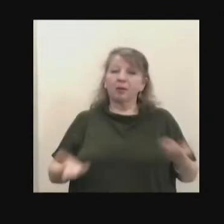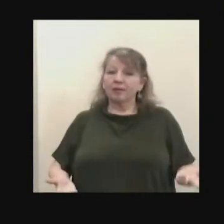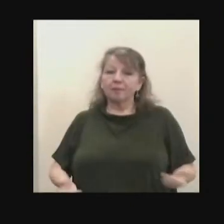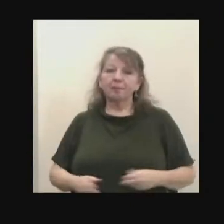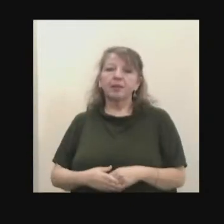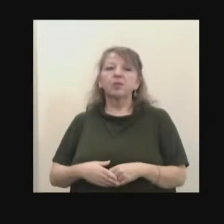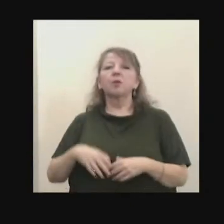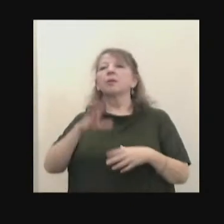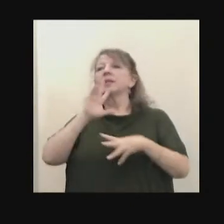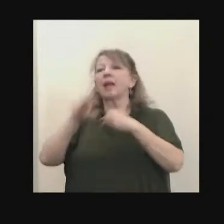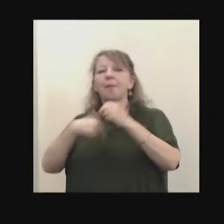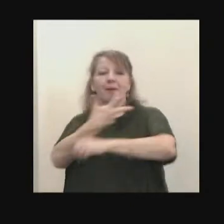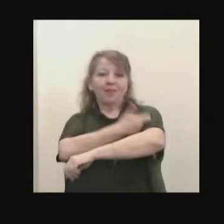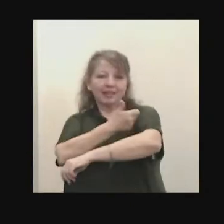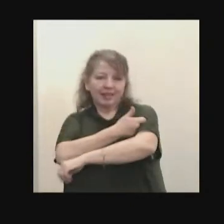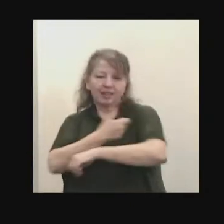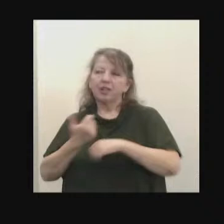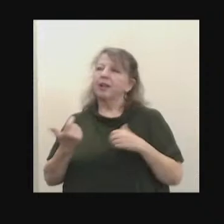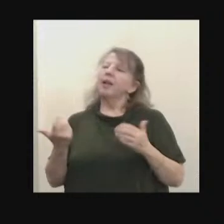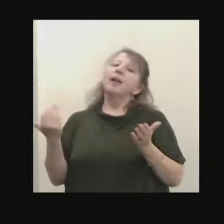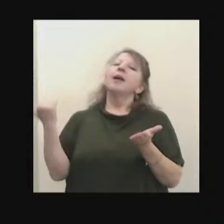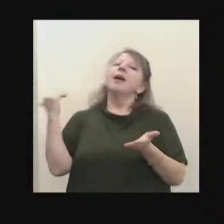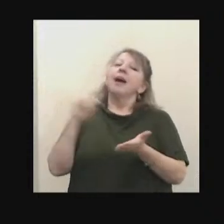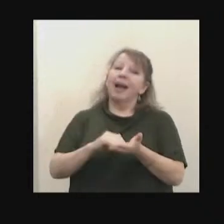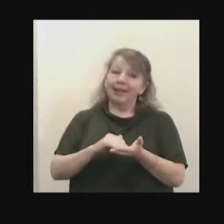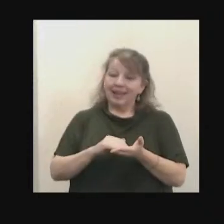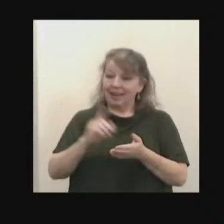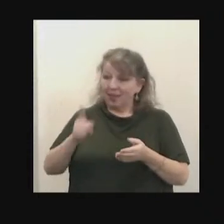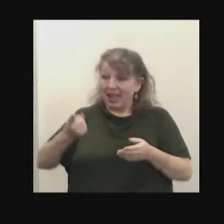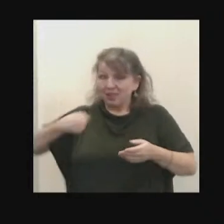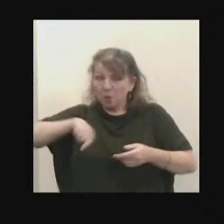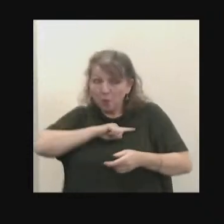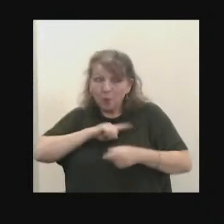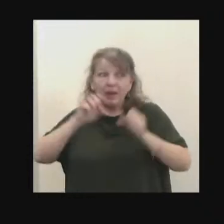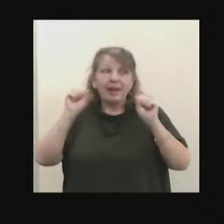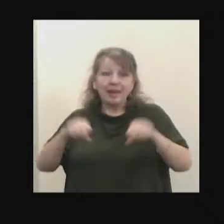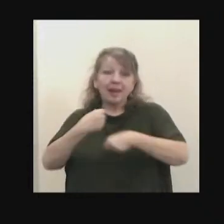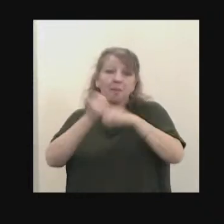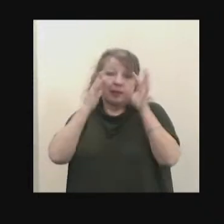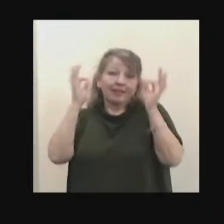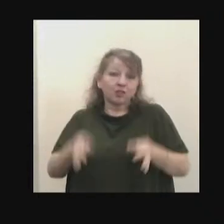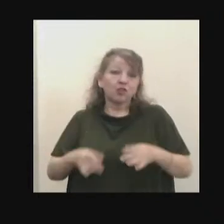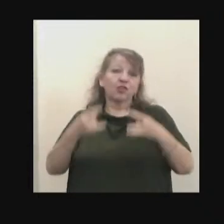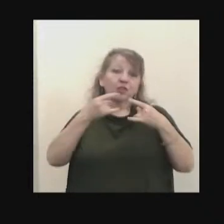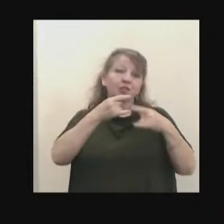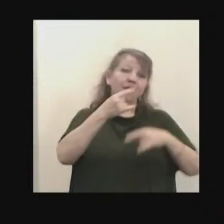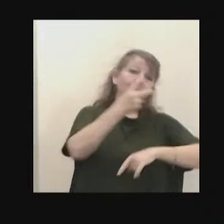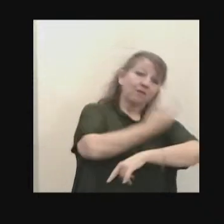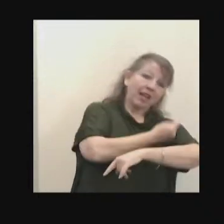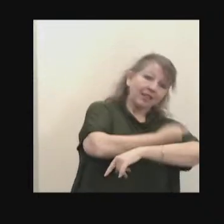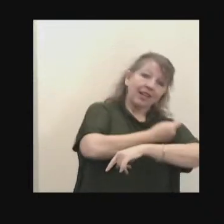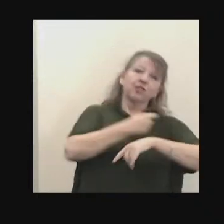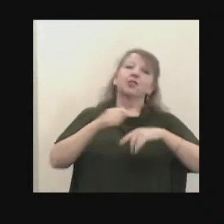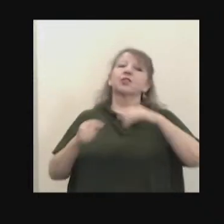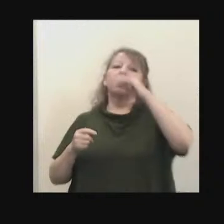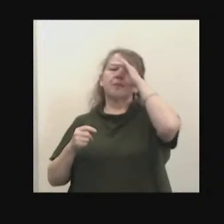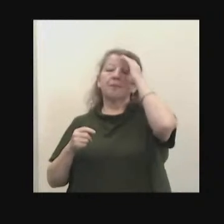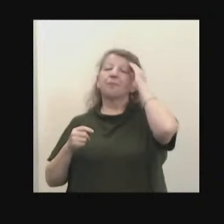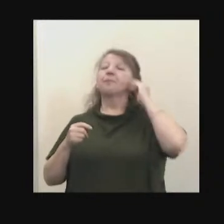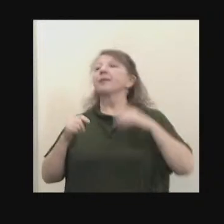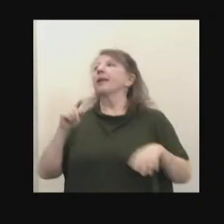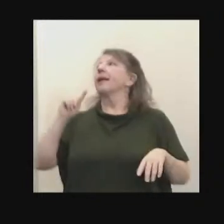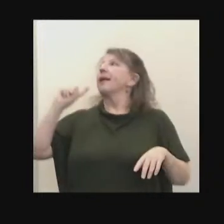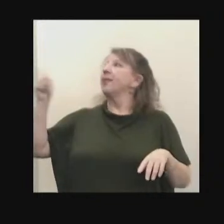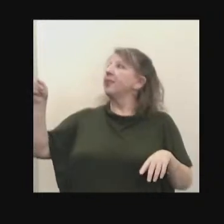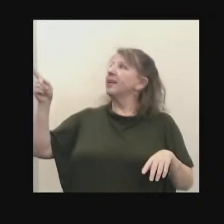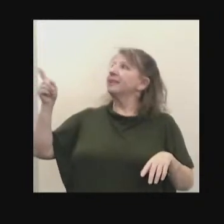vaccination, because again, that is a tool that we have control over that can decrease our number of COVID-19 cases. This is looking at